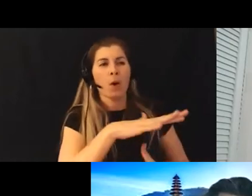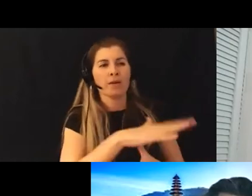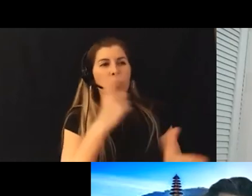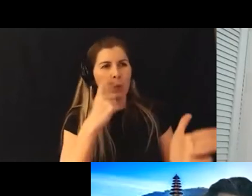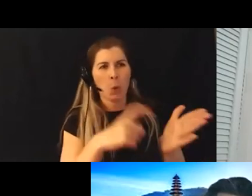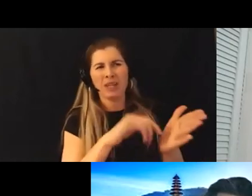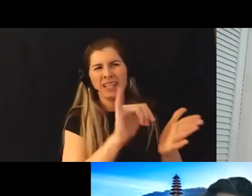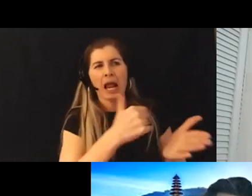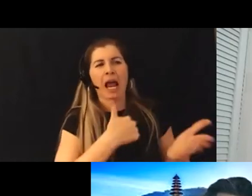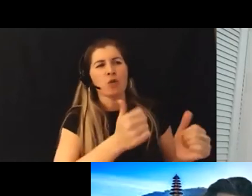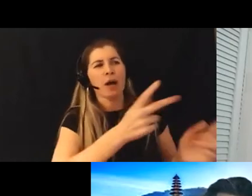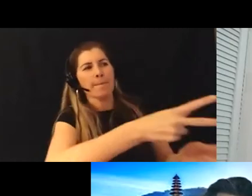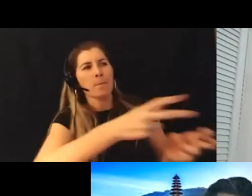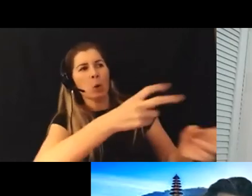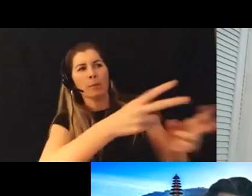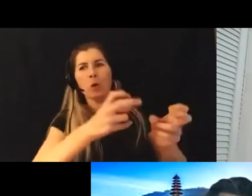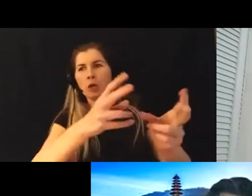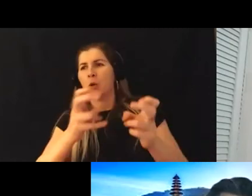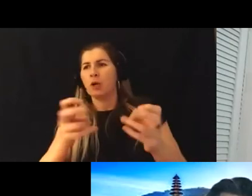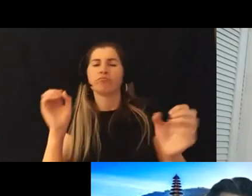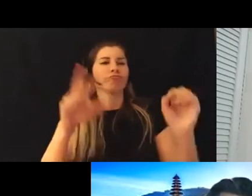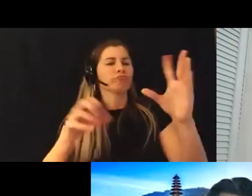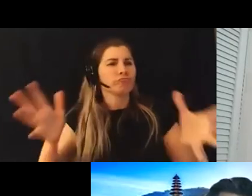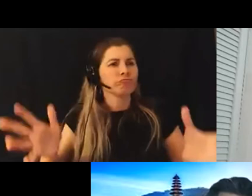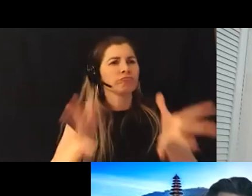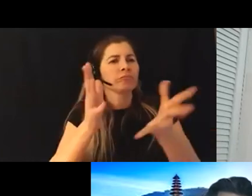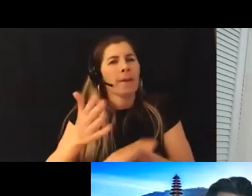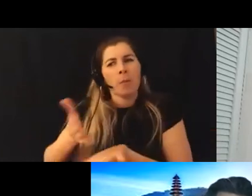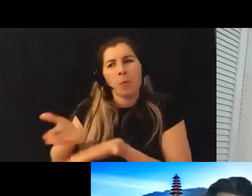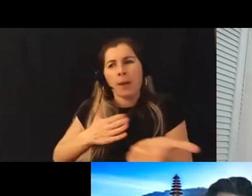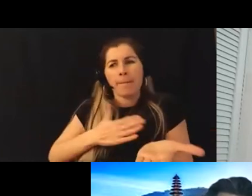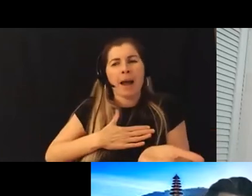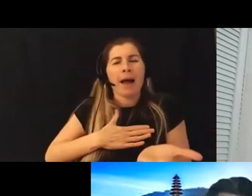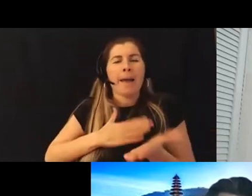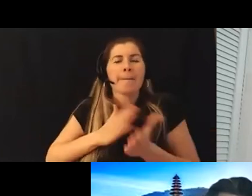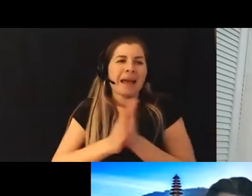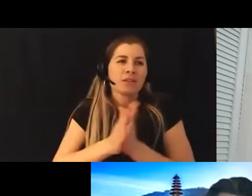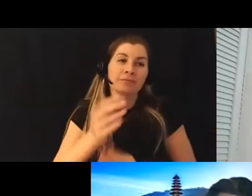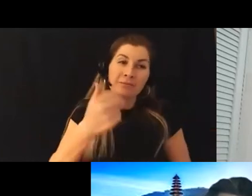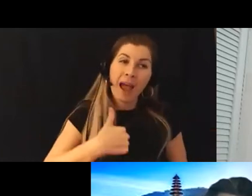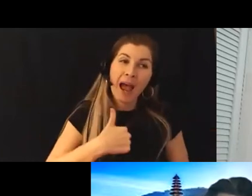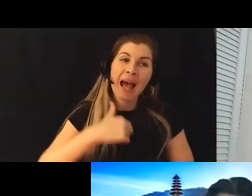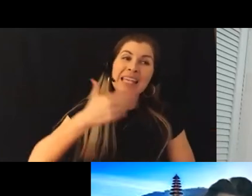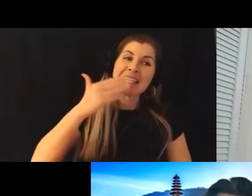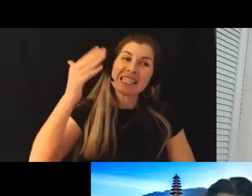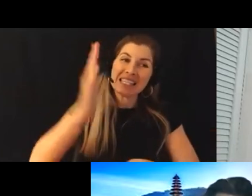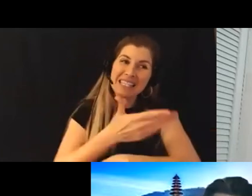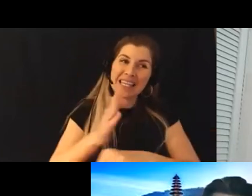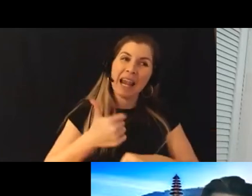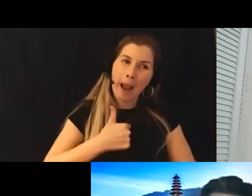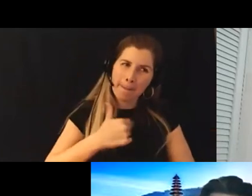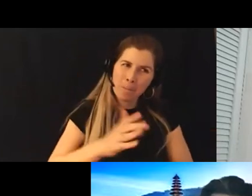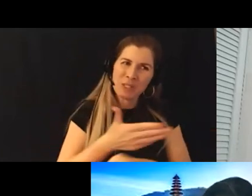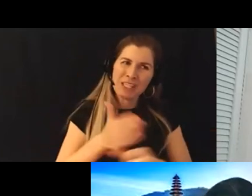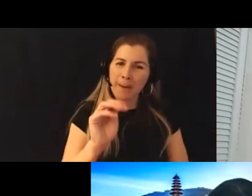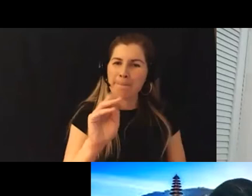So I'm always looking for ways to bring my passions to my work. But I'm a singer, I'm a musician, and so